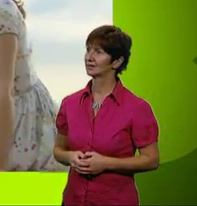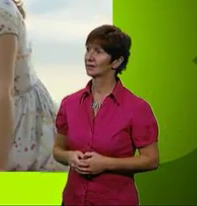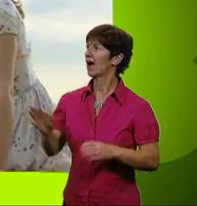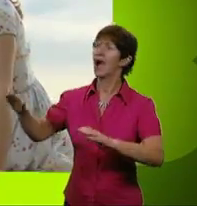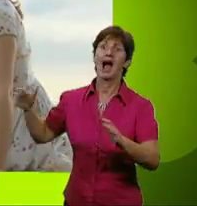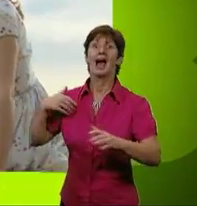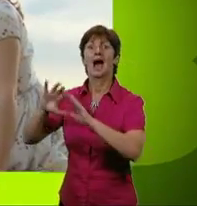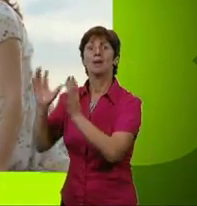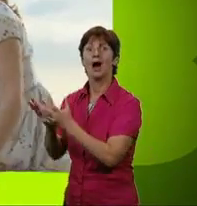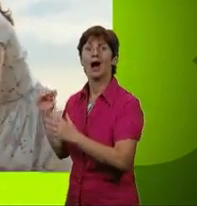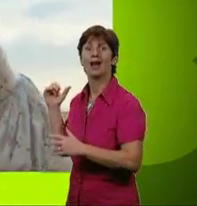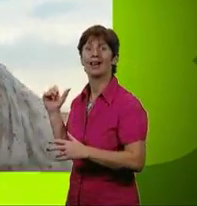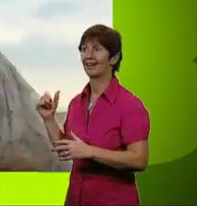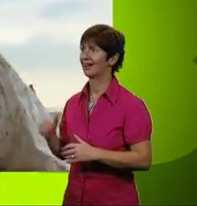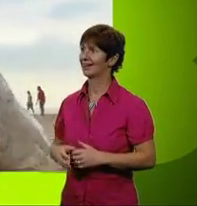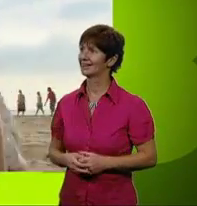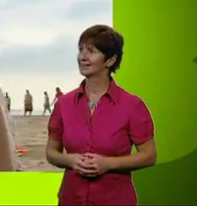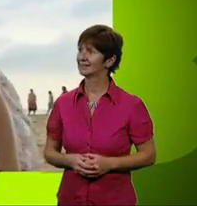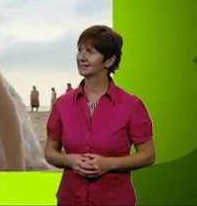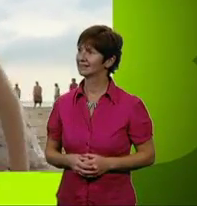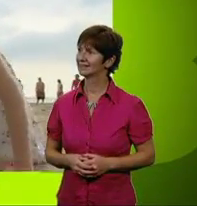I'll get it.